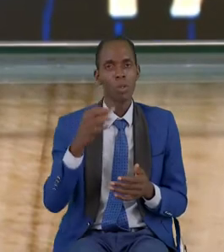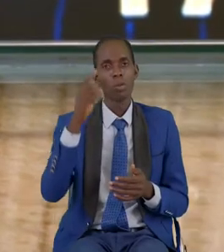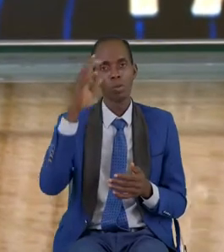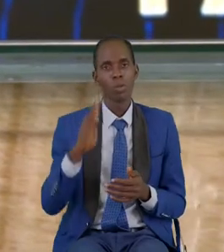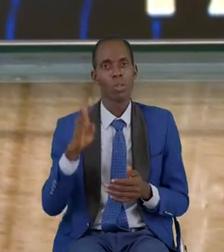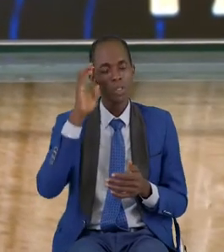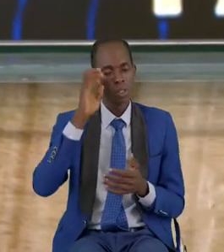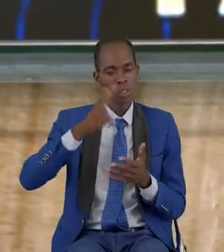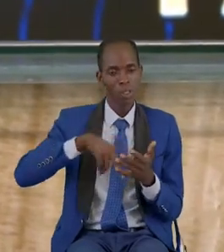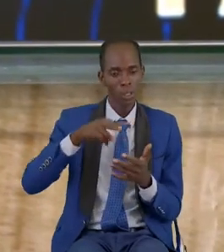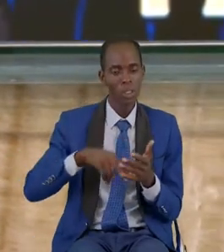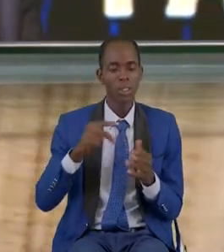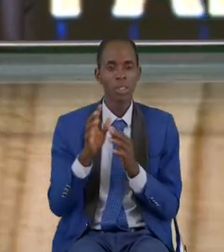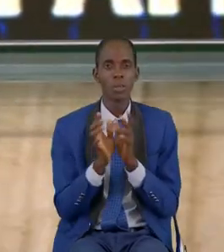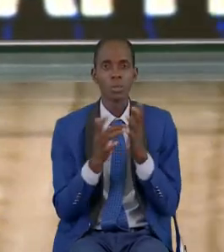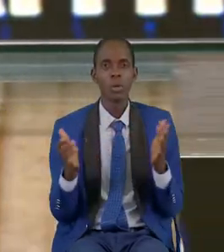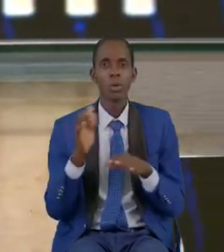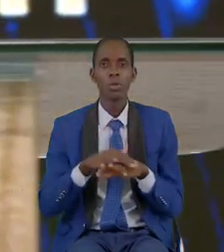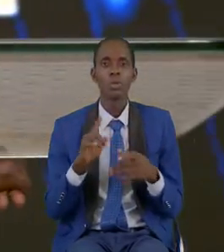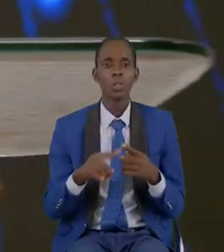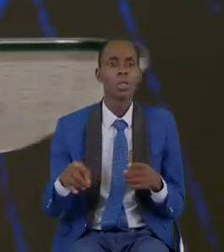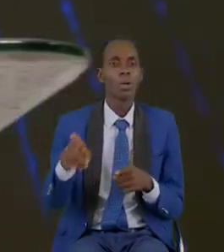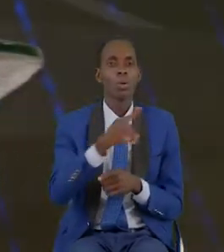their own destruction. Now, in